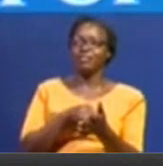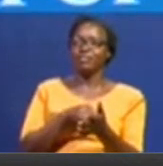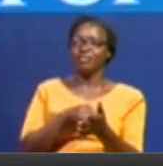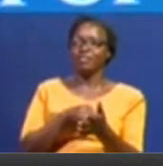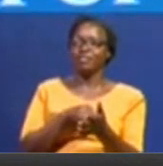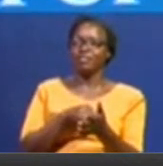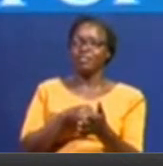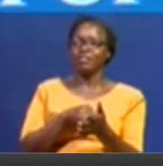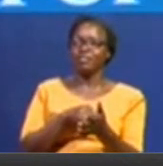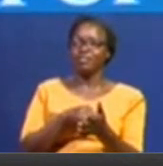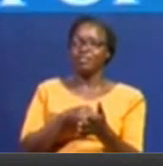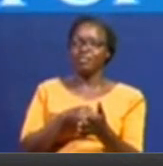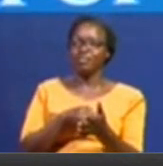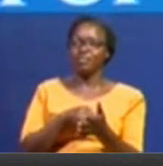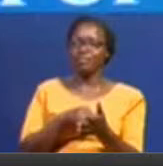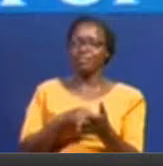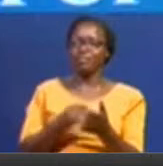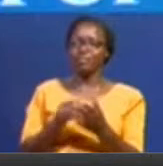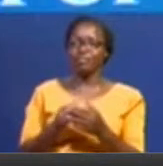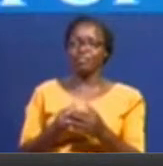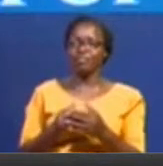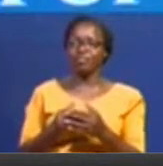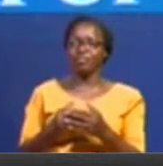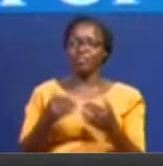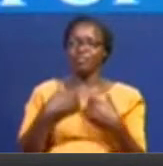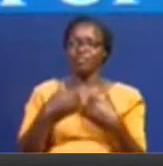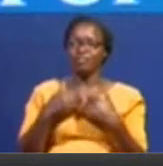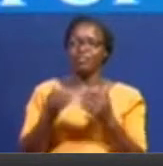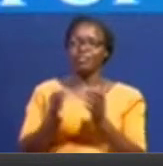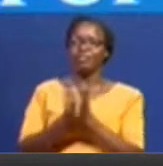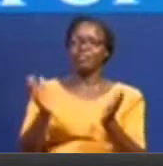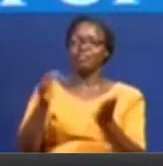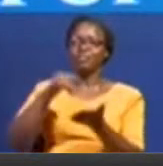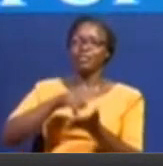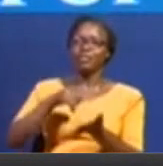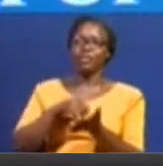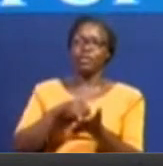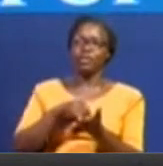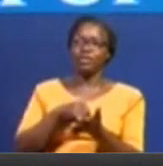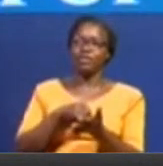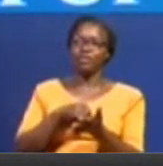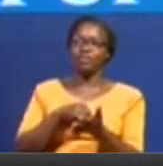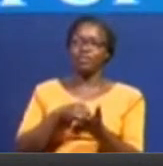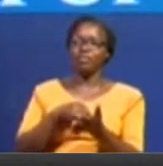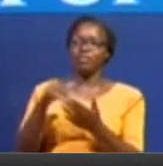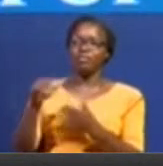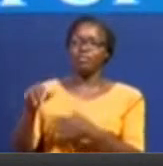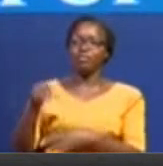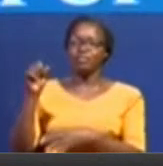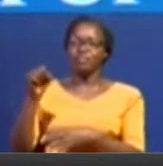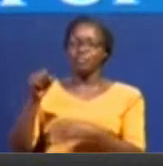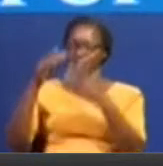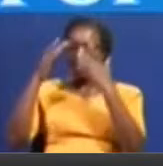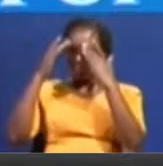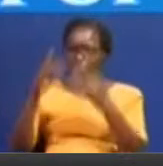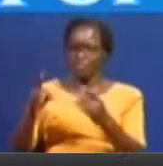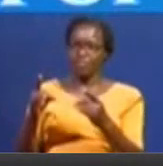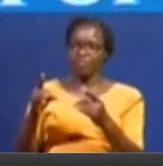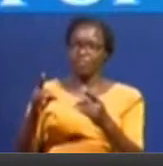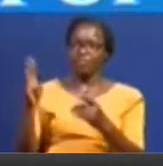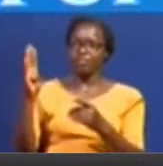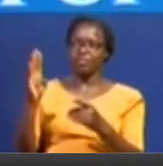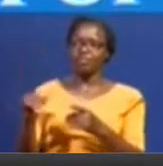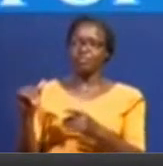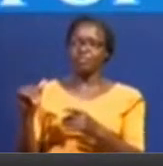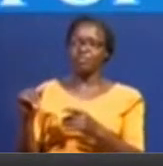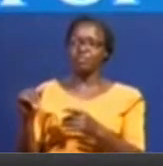were carried out, and the public was involved, and it was determined by the